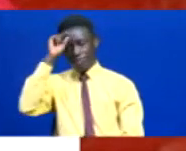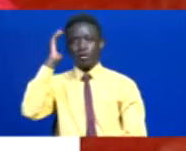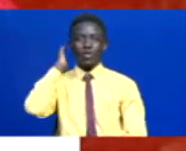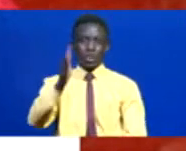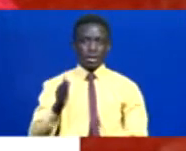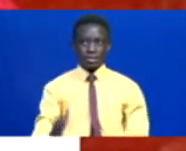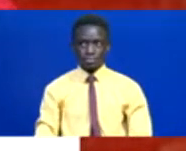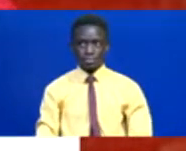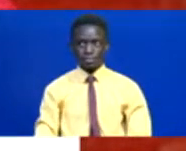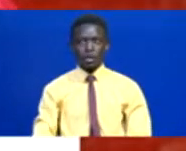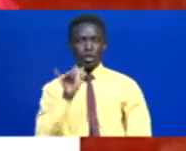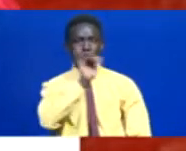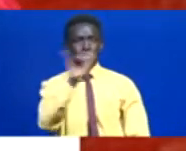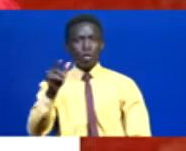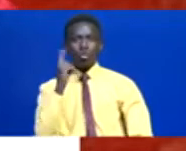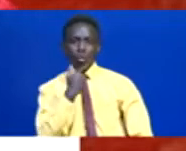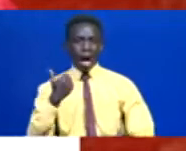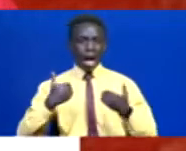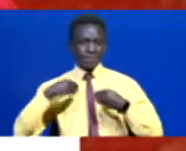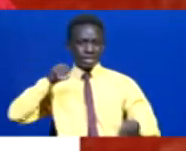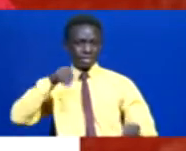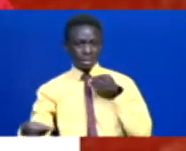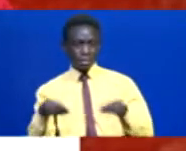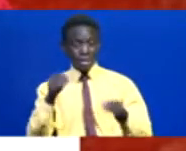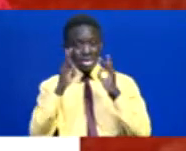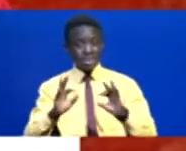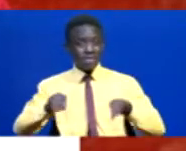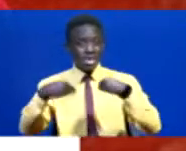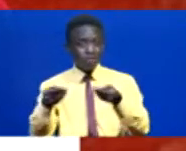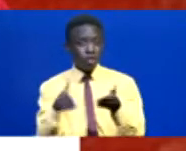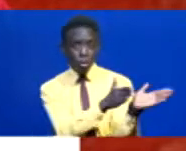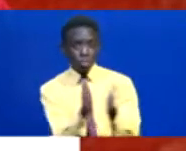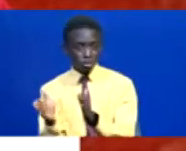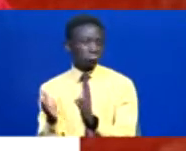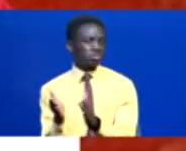ulemavu, wakipewa chance, wakuna chenye wezi